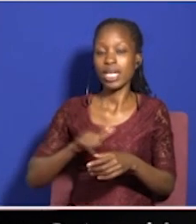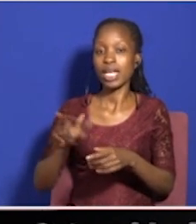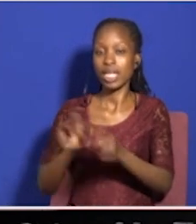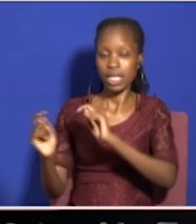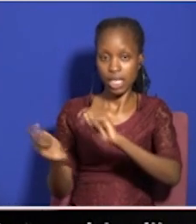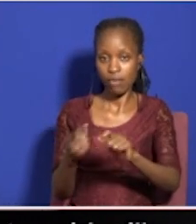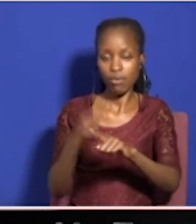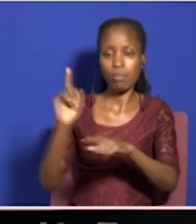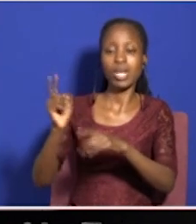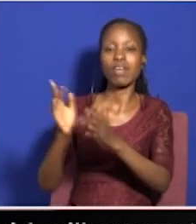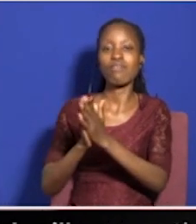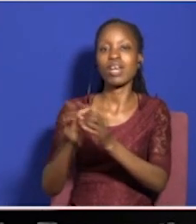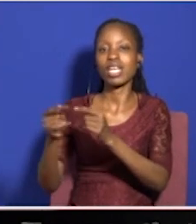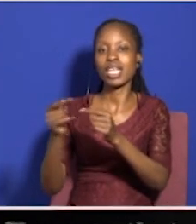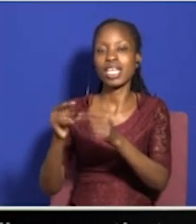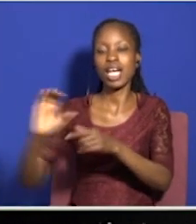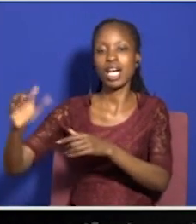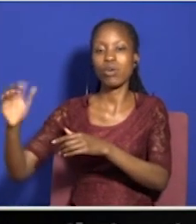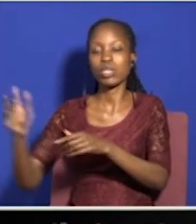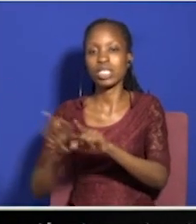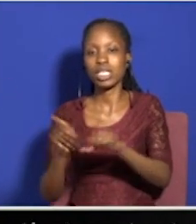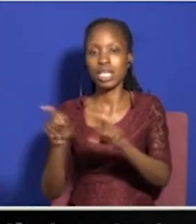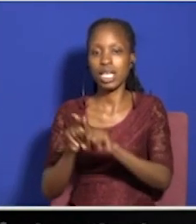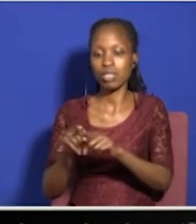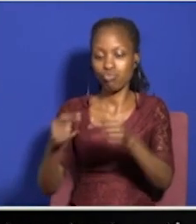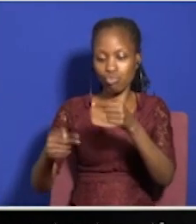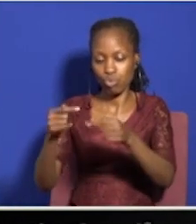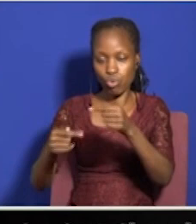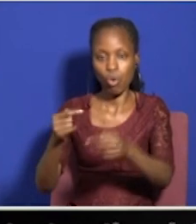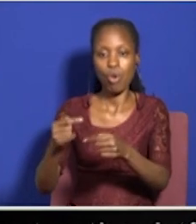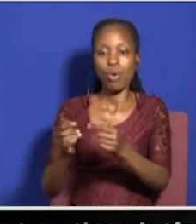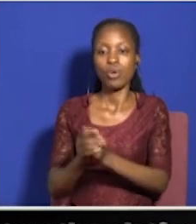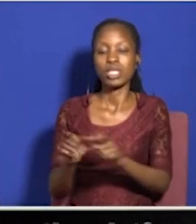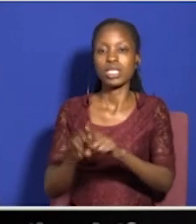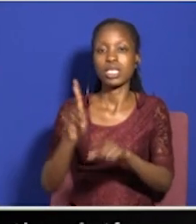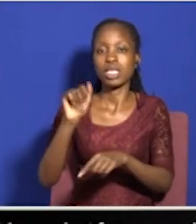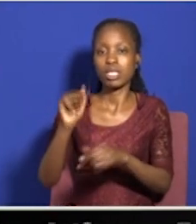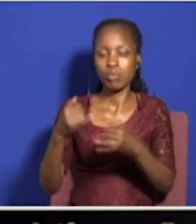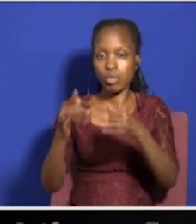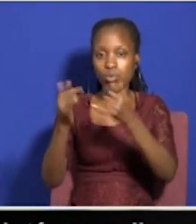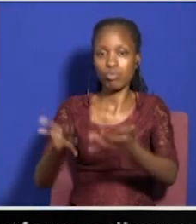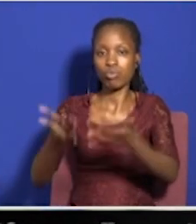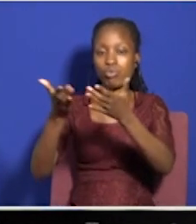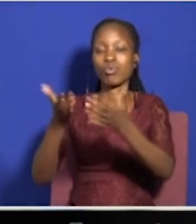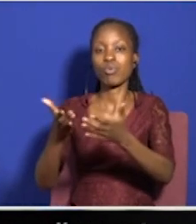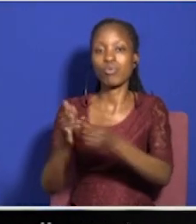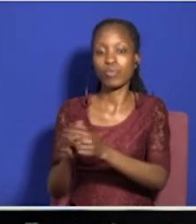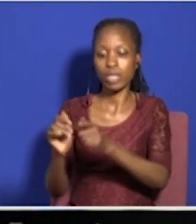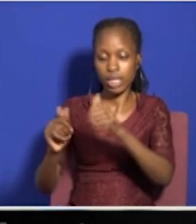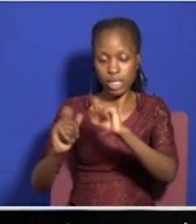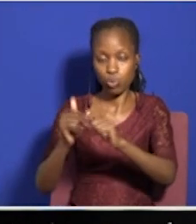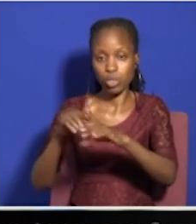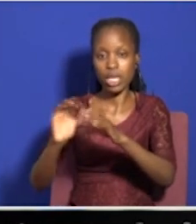environs take on the 18-hole course as KCB continues with its efforts to enhance this sport in the